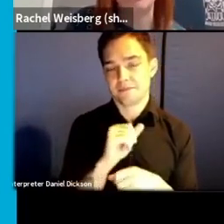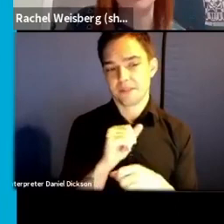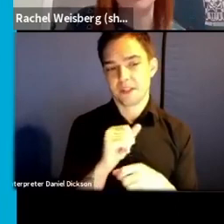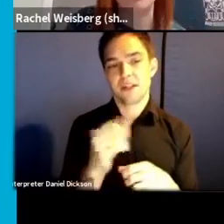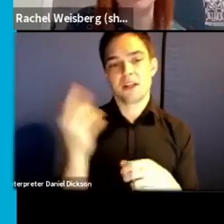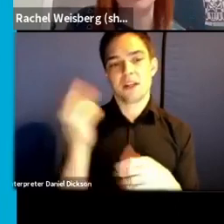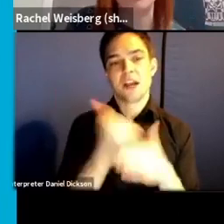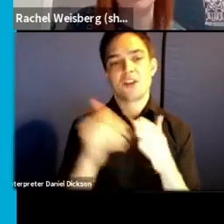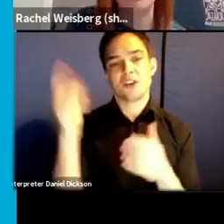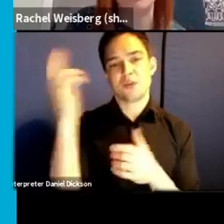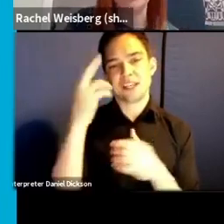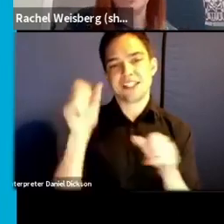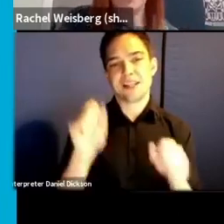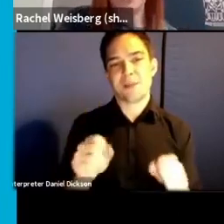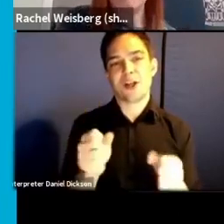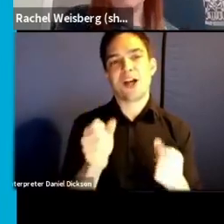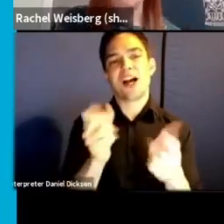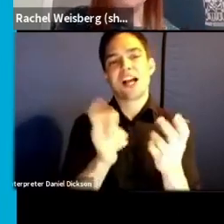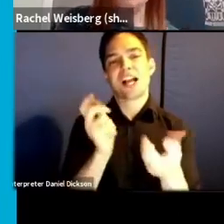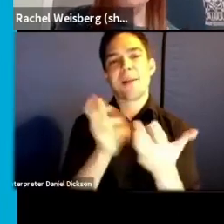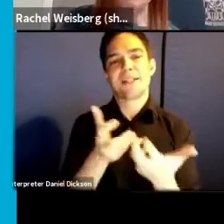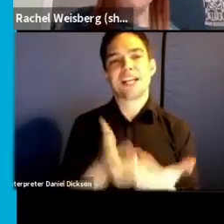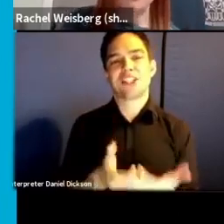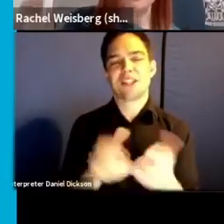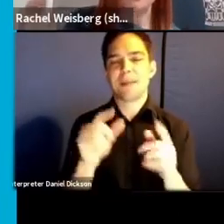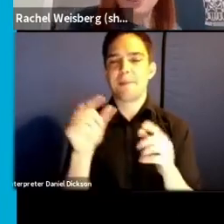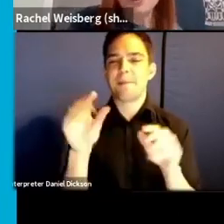the ADA. And again, those magic words.